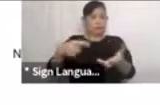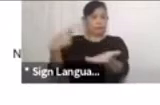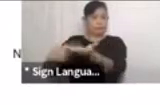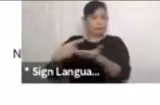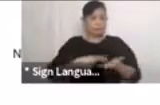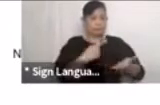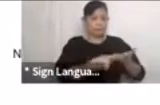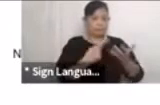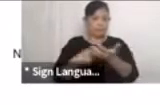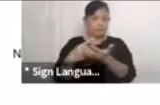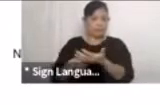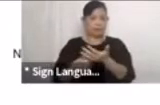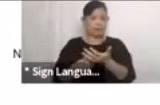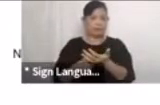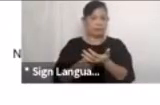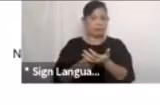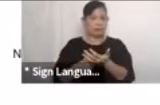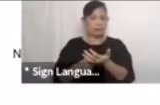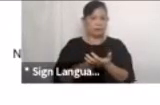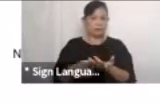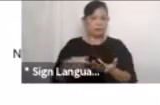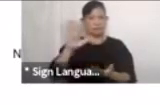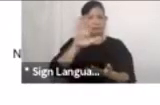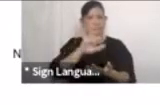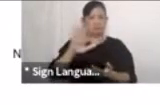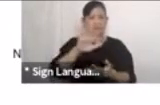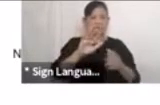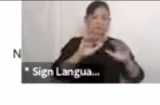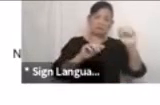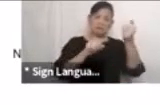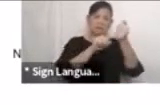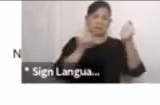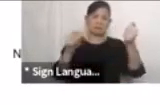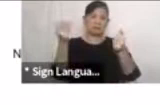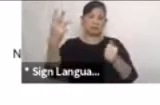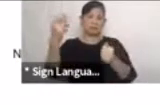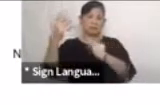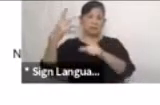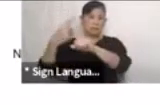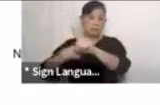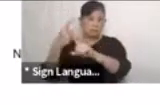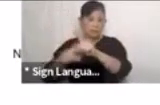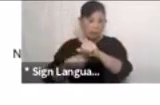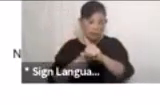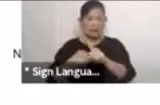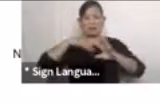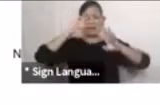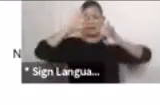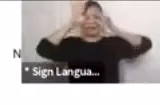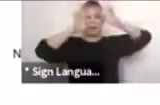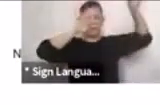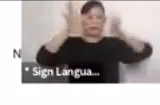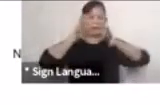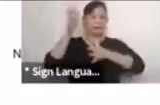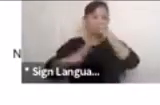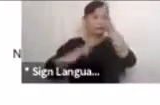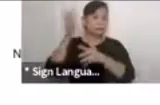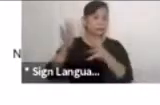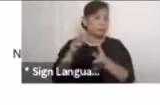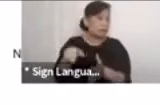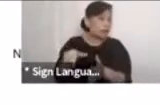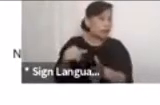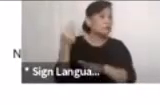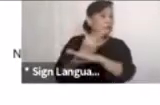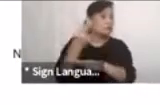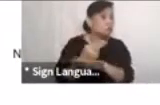debated for almost a period of 10 to 12 months and came up with a set of new signs which can be used to communicate in